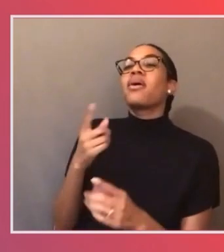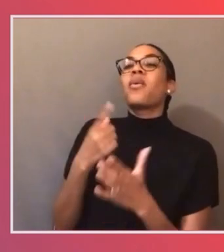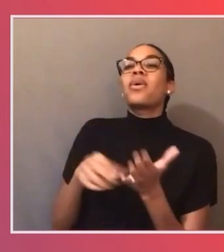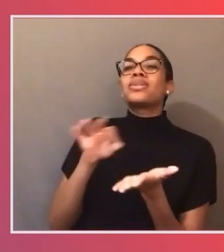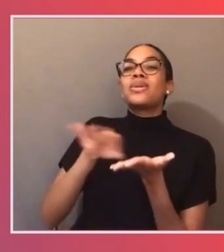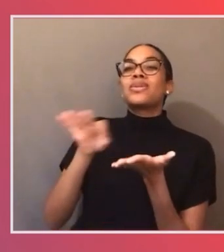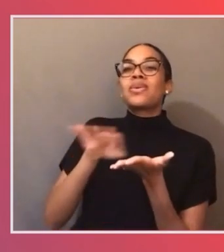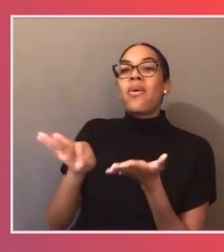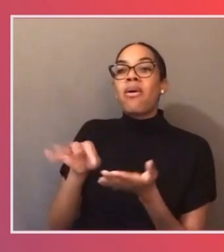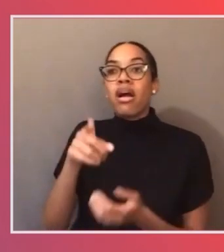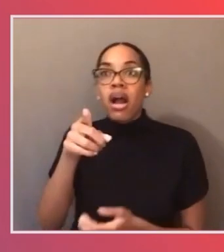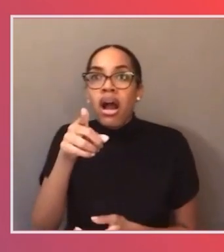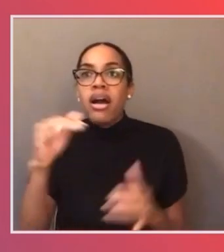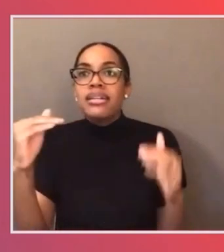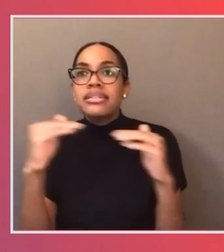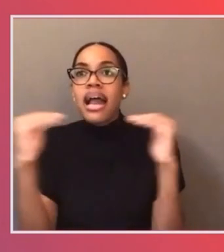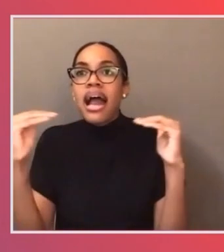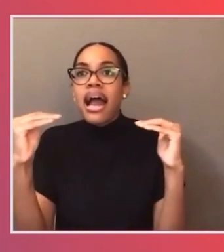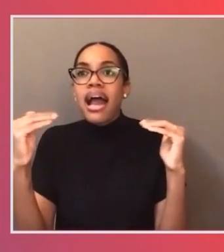tied.